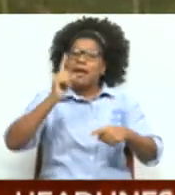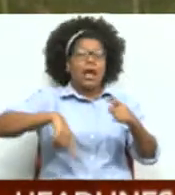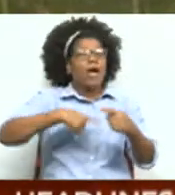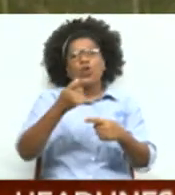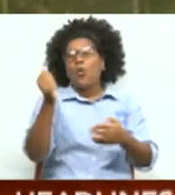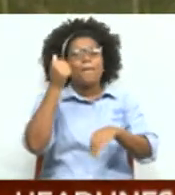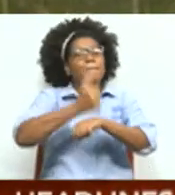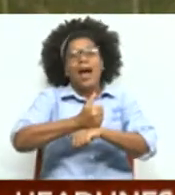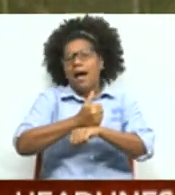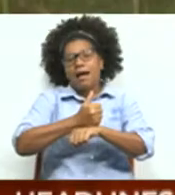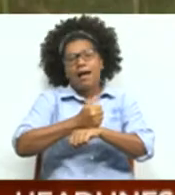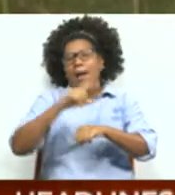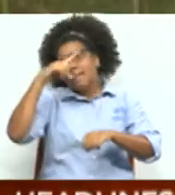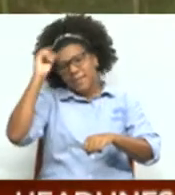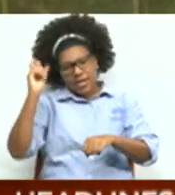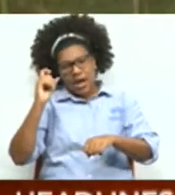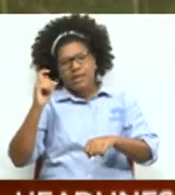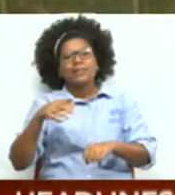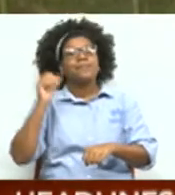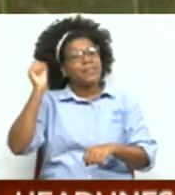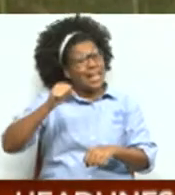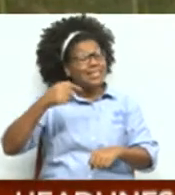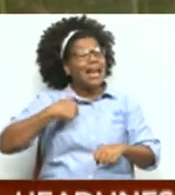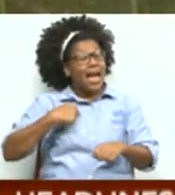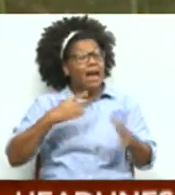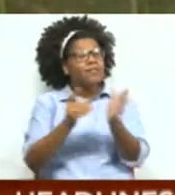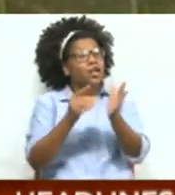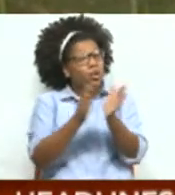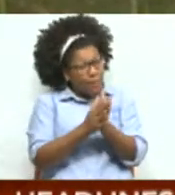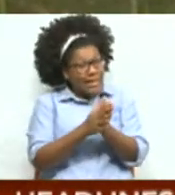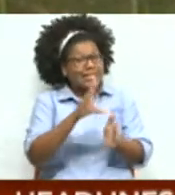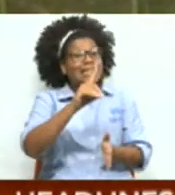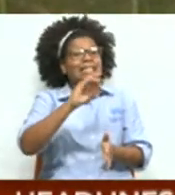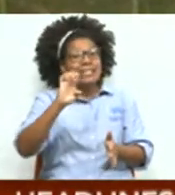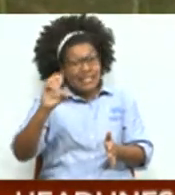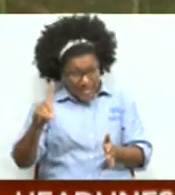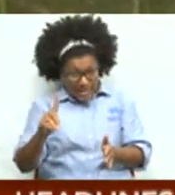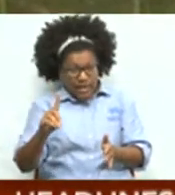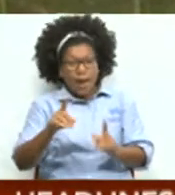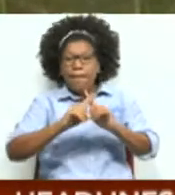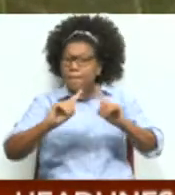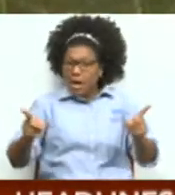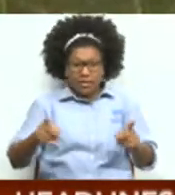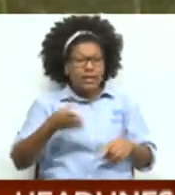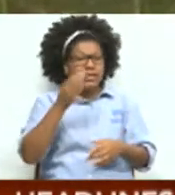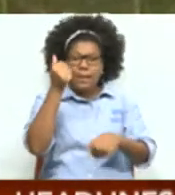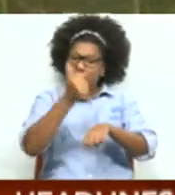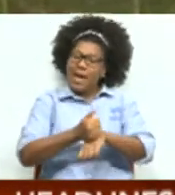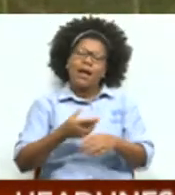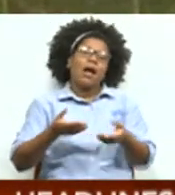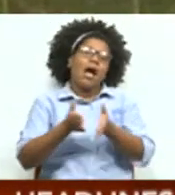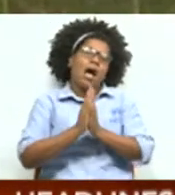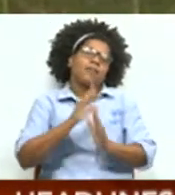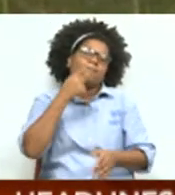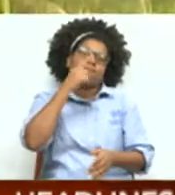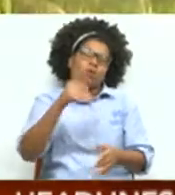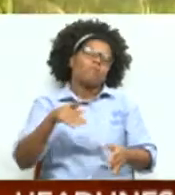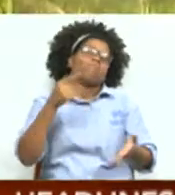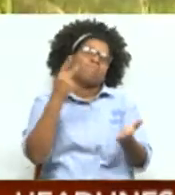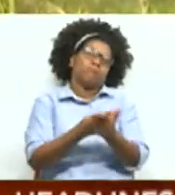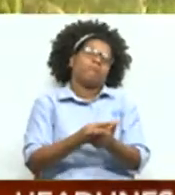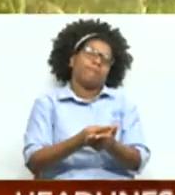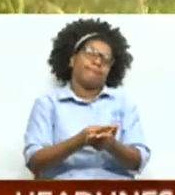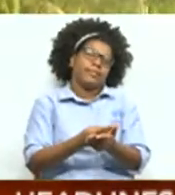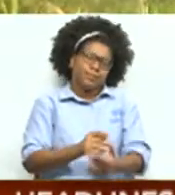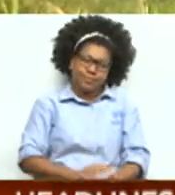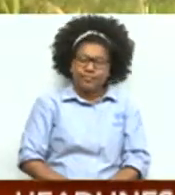because yes, I have a deed that we can sign over, but the bank asks for approvals. Helen says the company